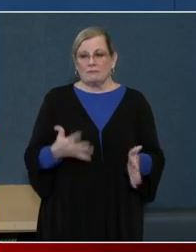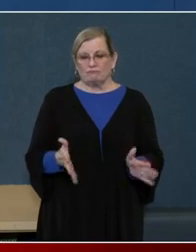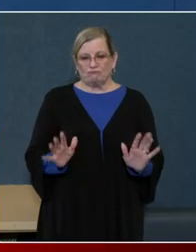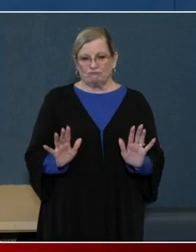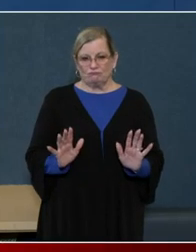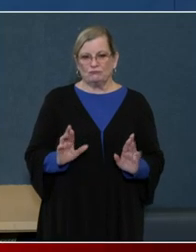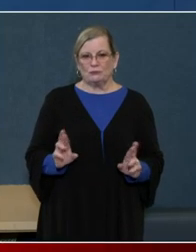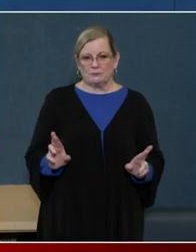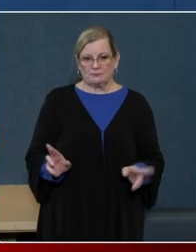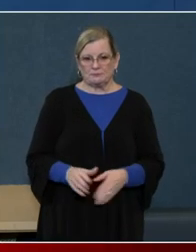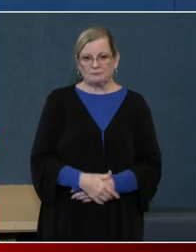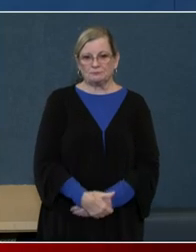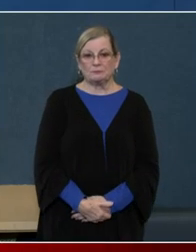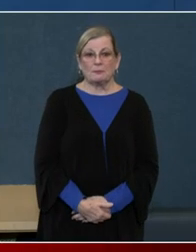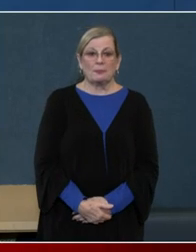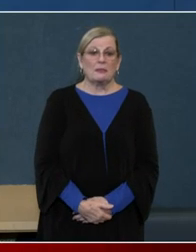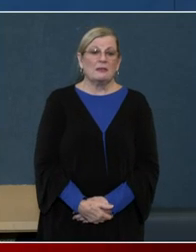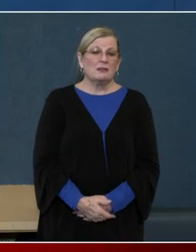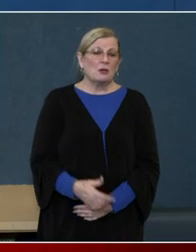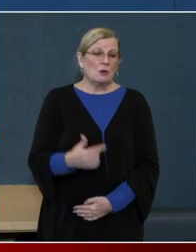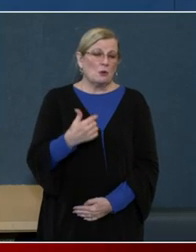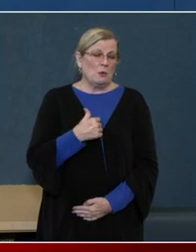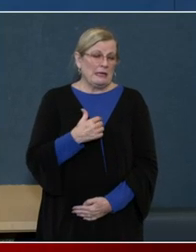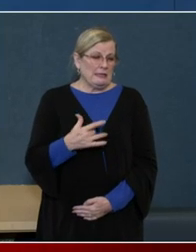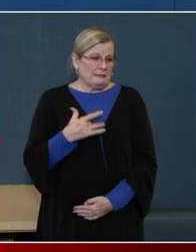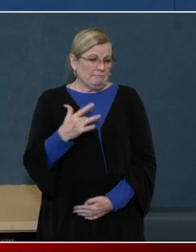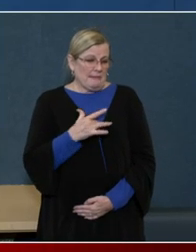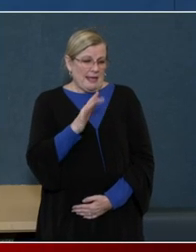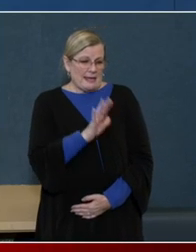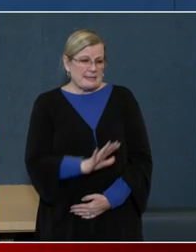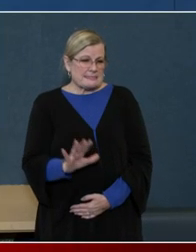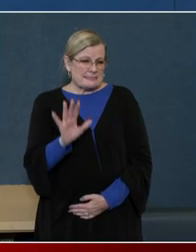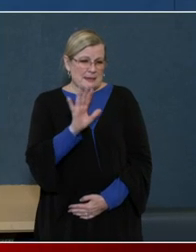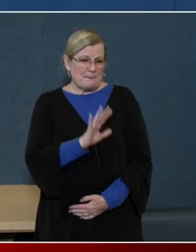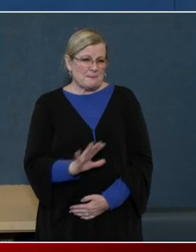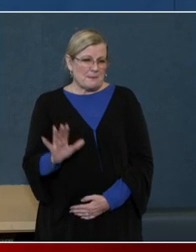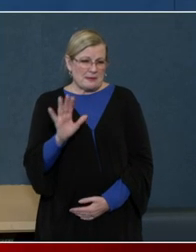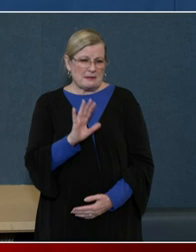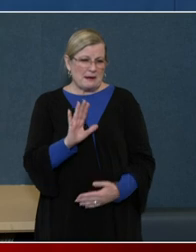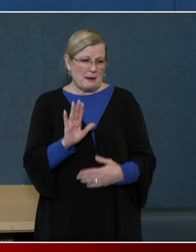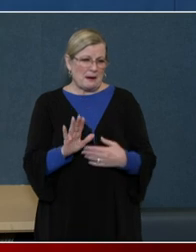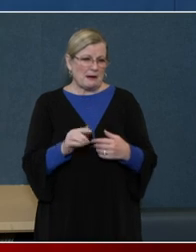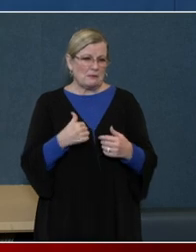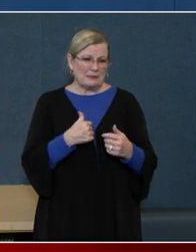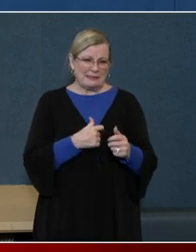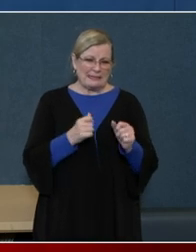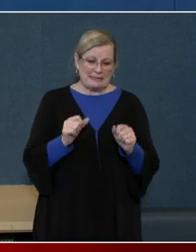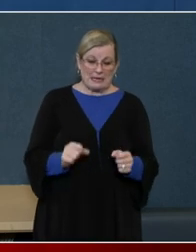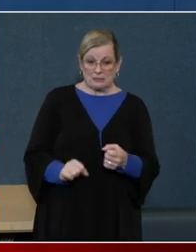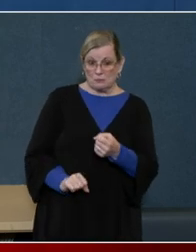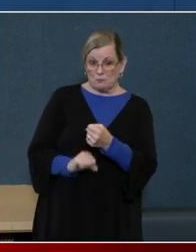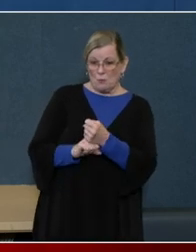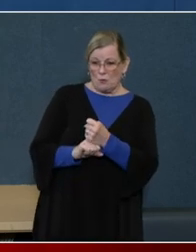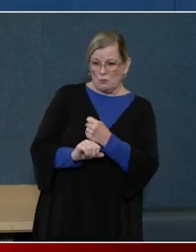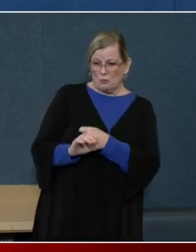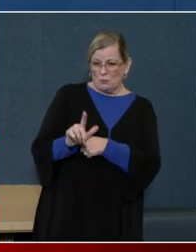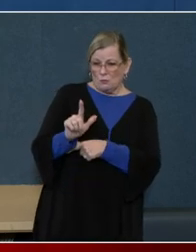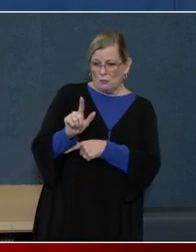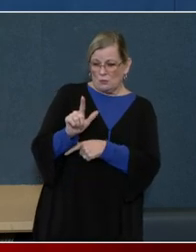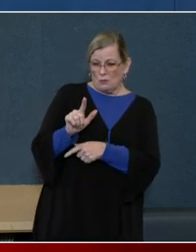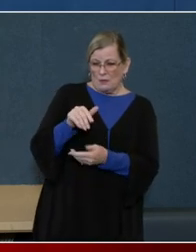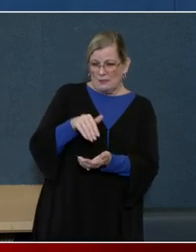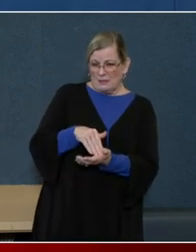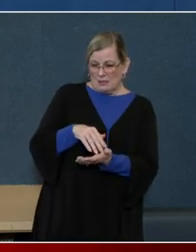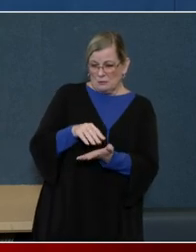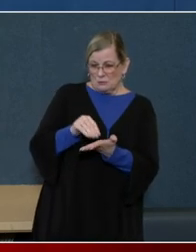We estimate that we can serve approximately 21,000 students between the in-person